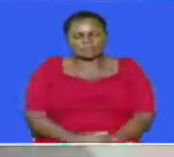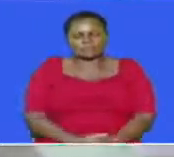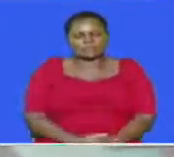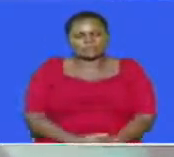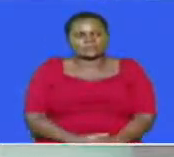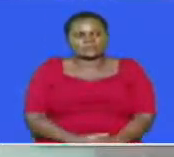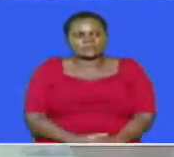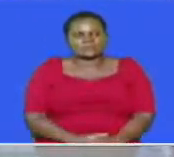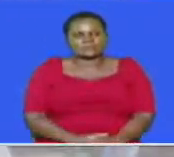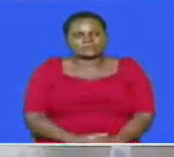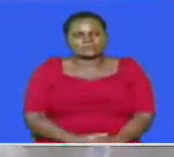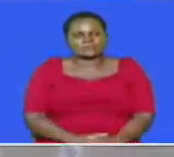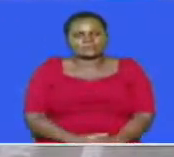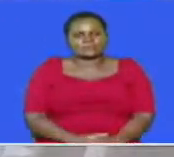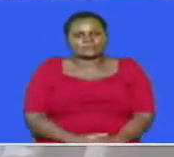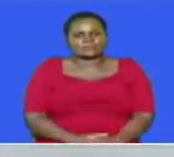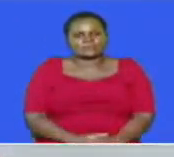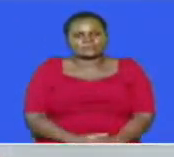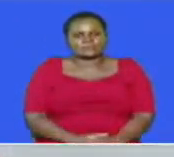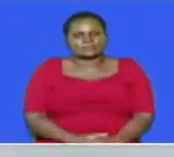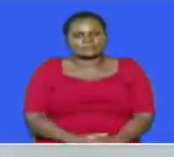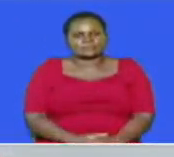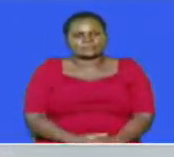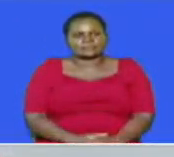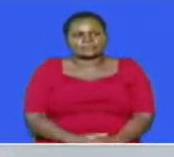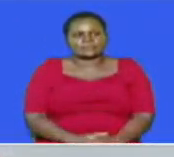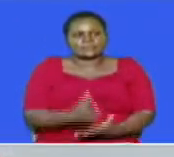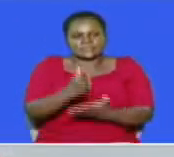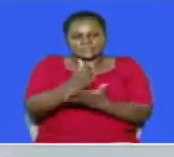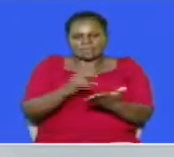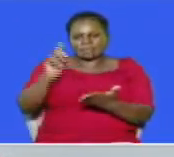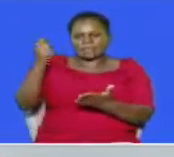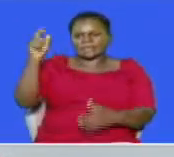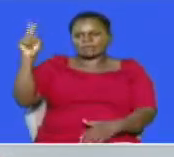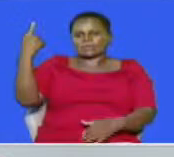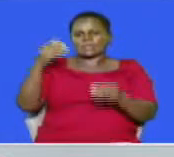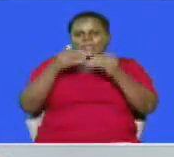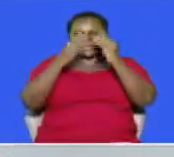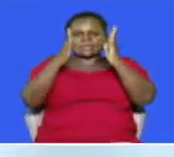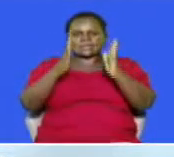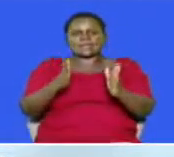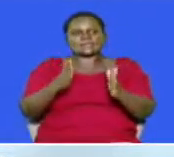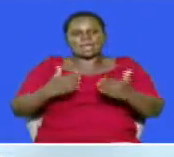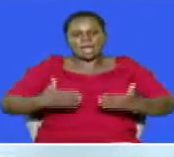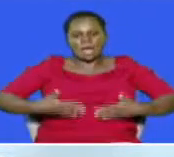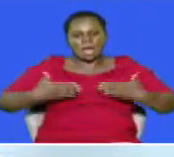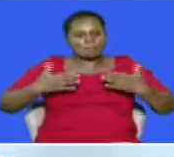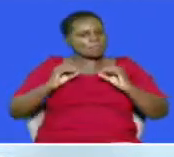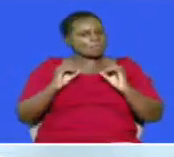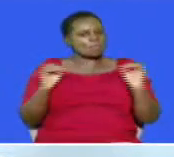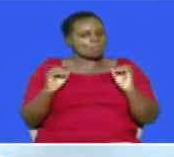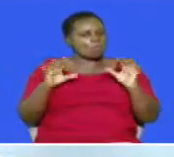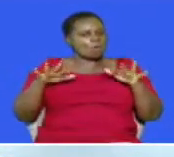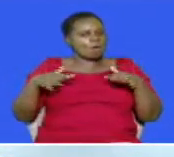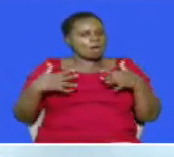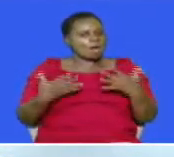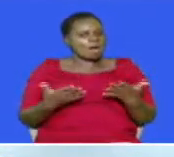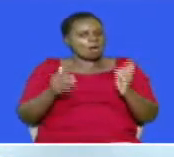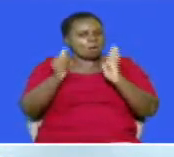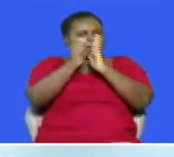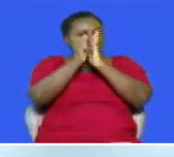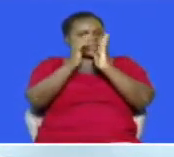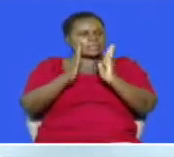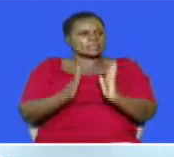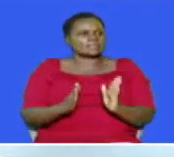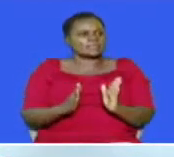Miti, KTN News. A section of Kenya Kwanza leaders are unhappy over the manner in which agencies